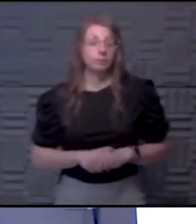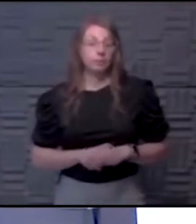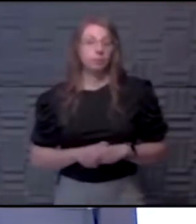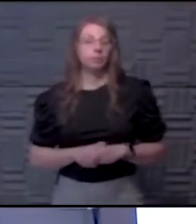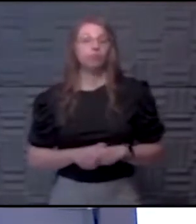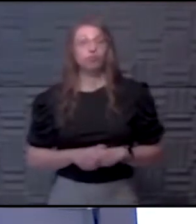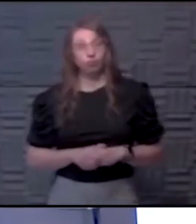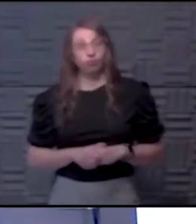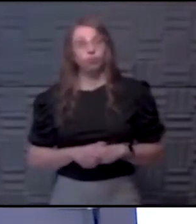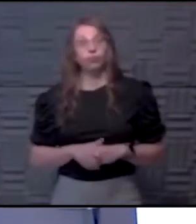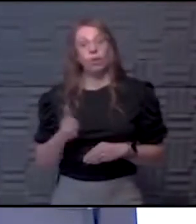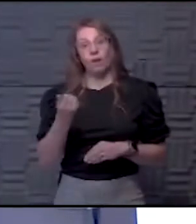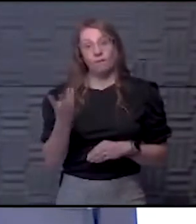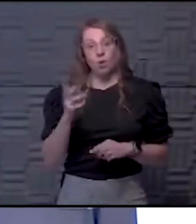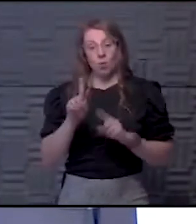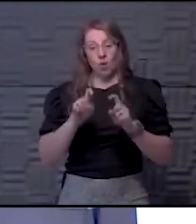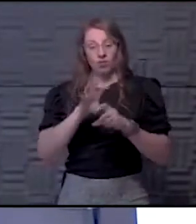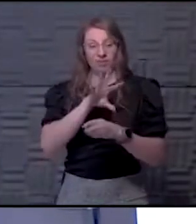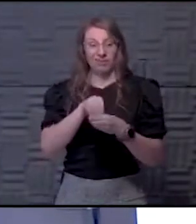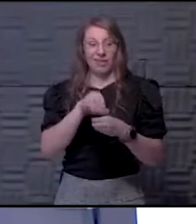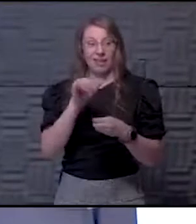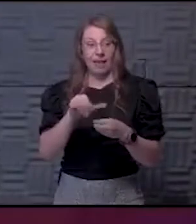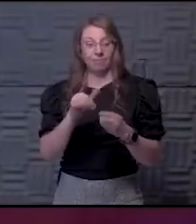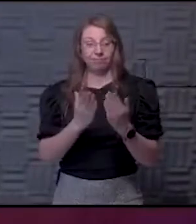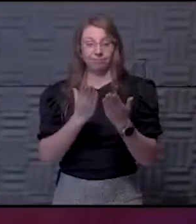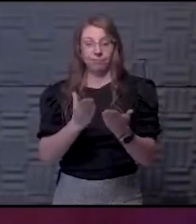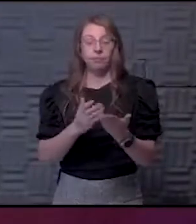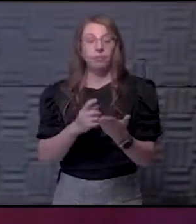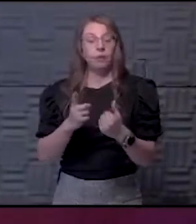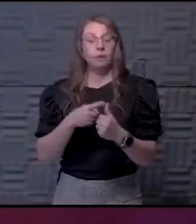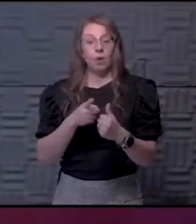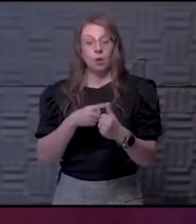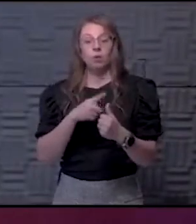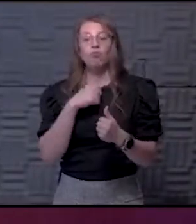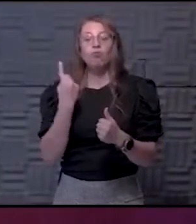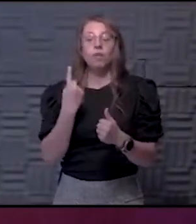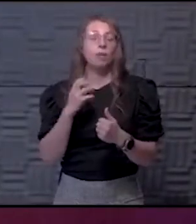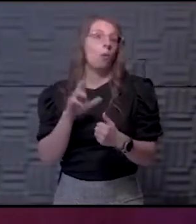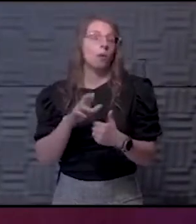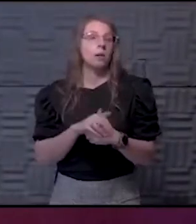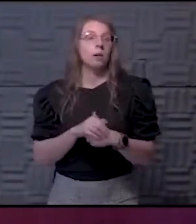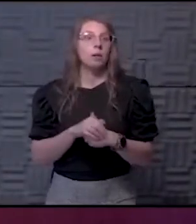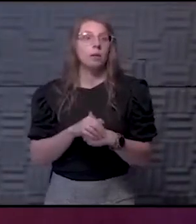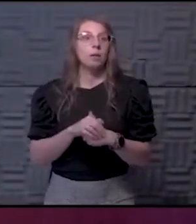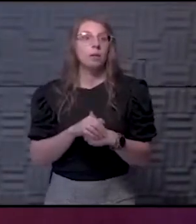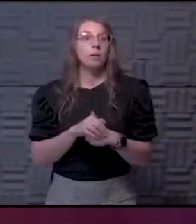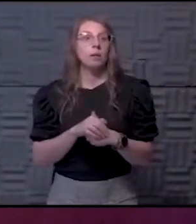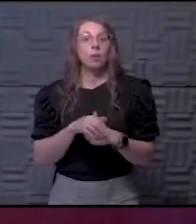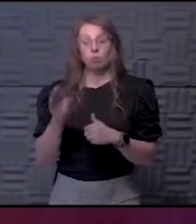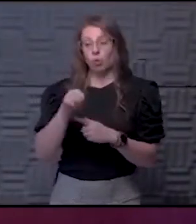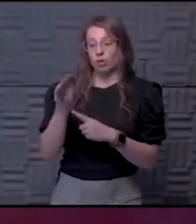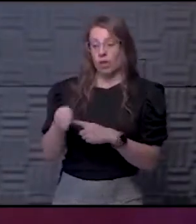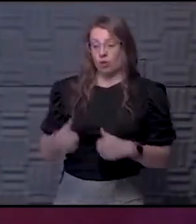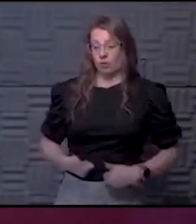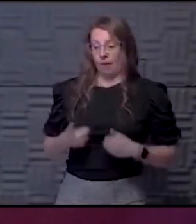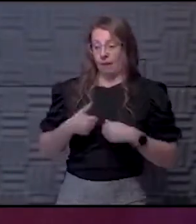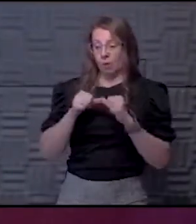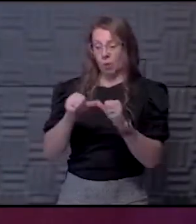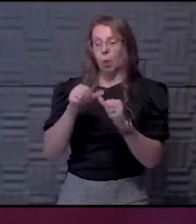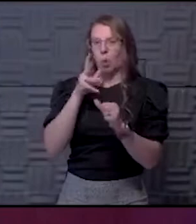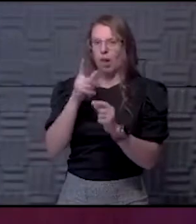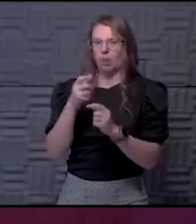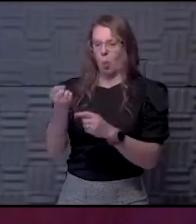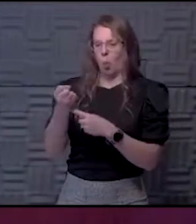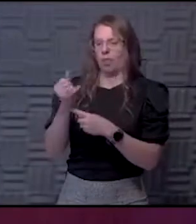Well, there are a couple of questions there, right? First, risk of or sort of percent survival. We'll come back to that in a second.